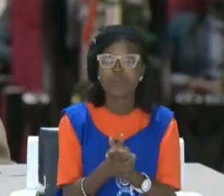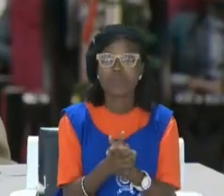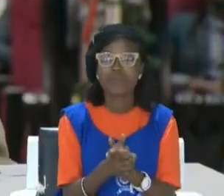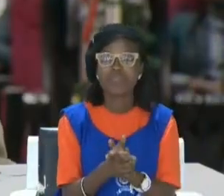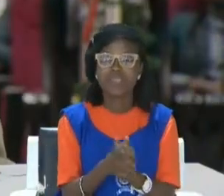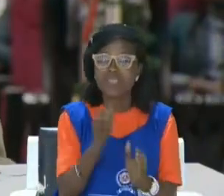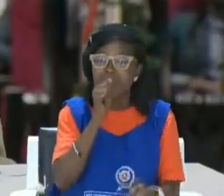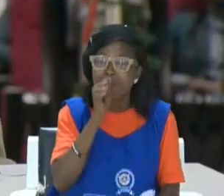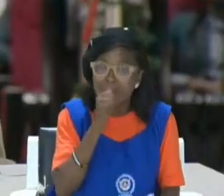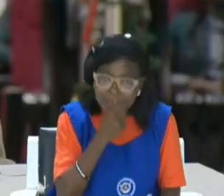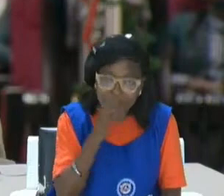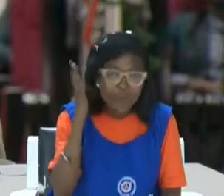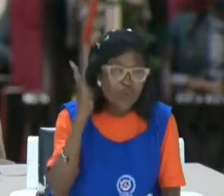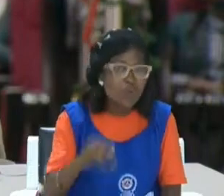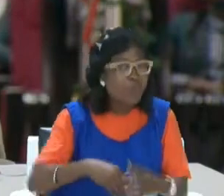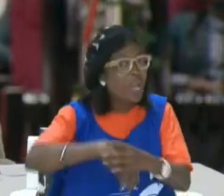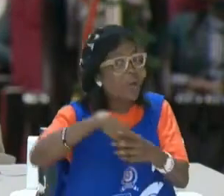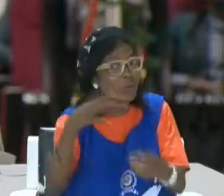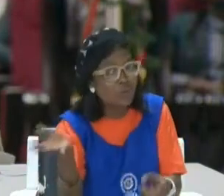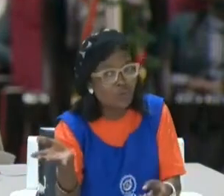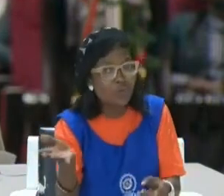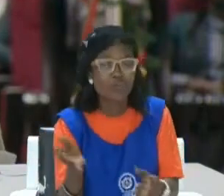secret will be out.